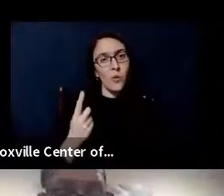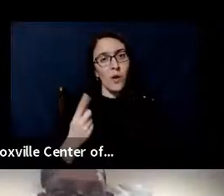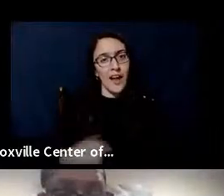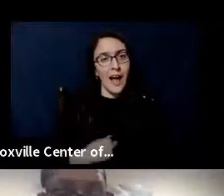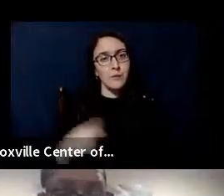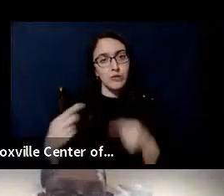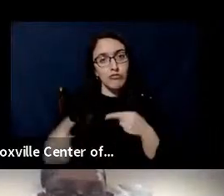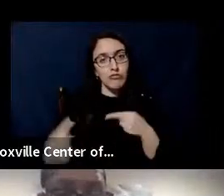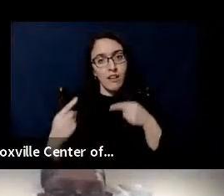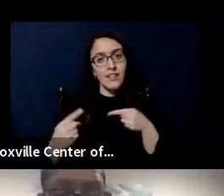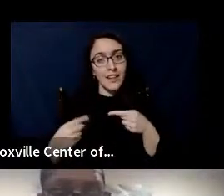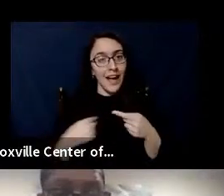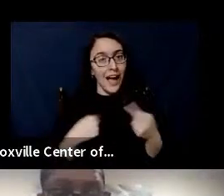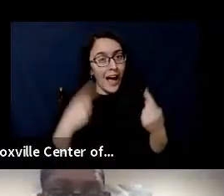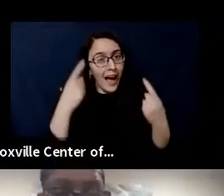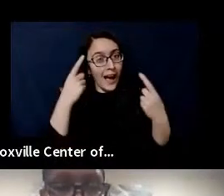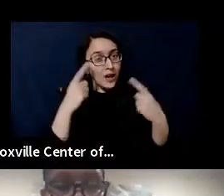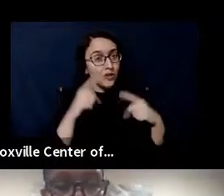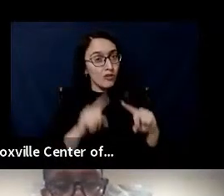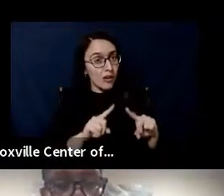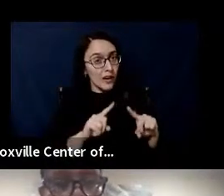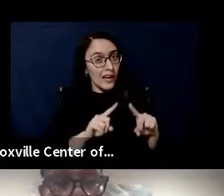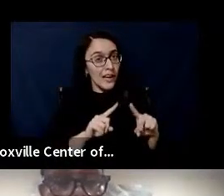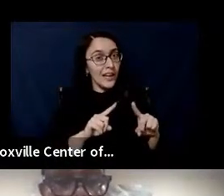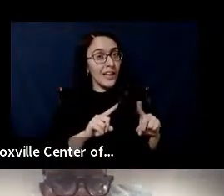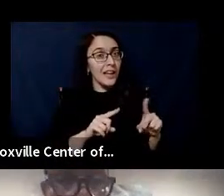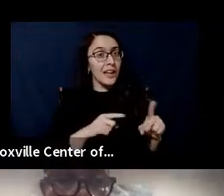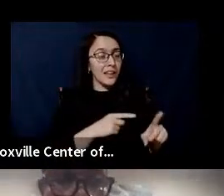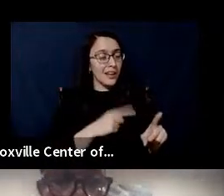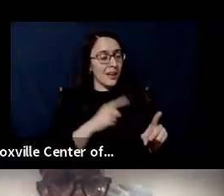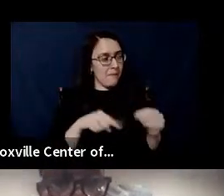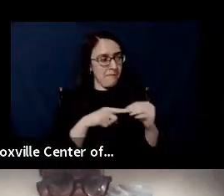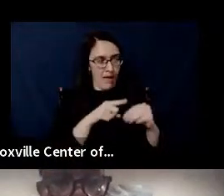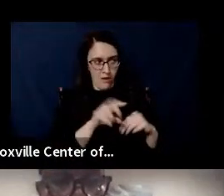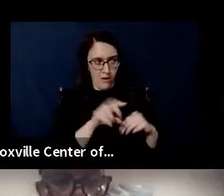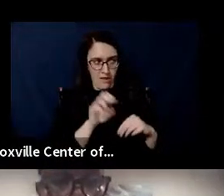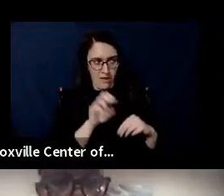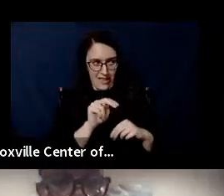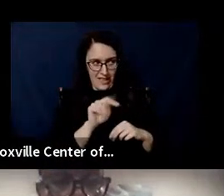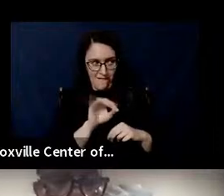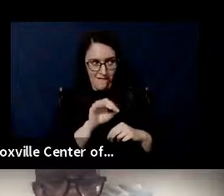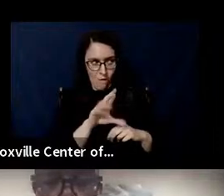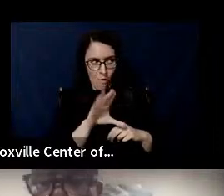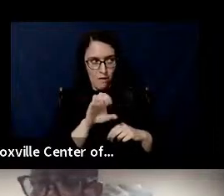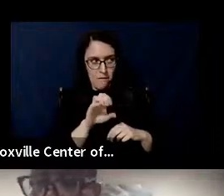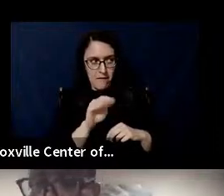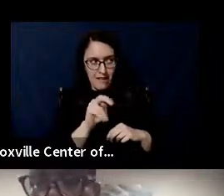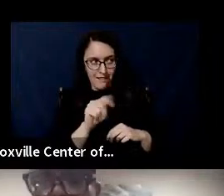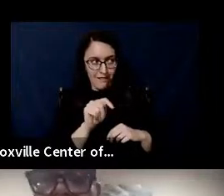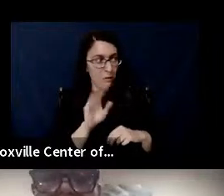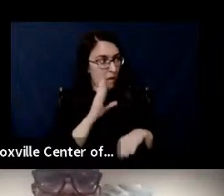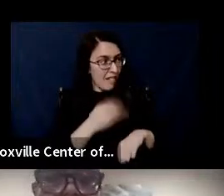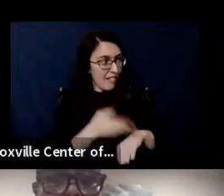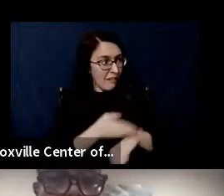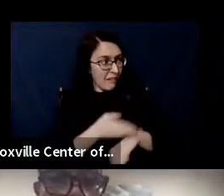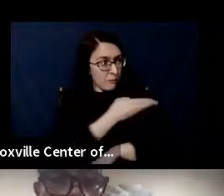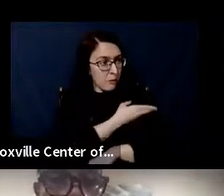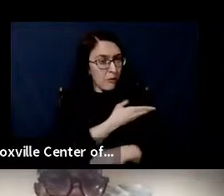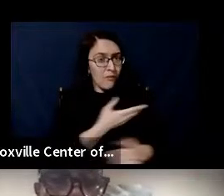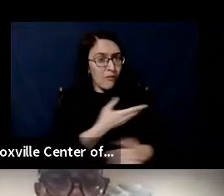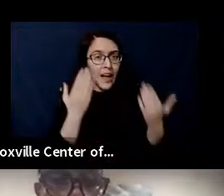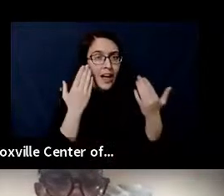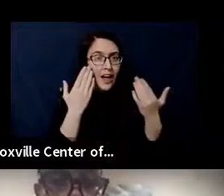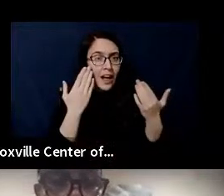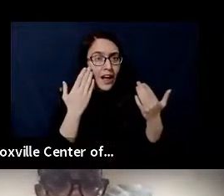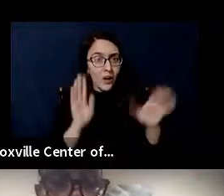this because I agree with the one side that, is enforcement going to make this better? I don't know.